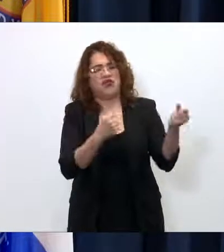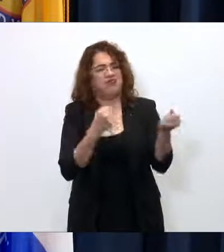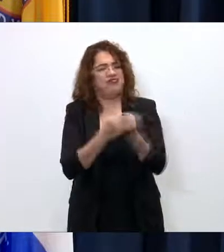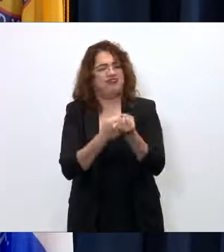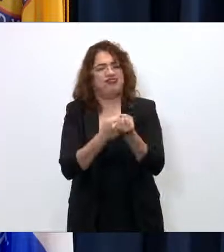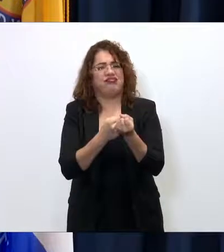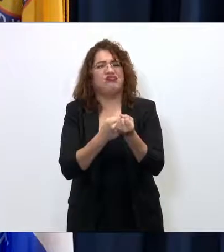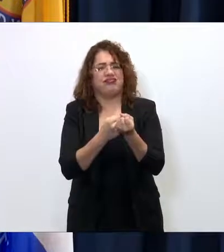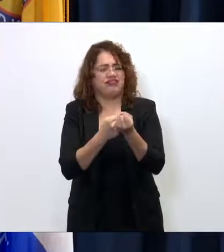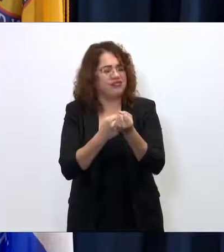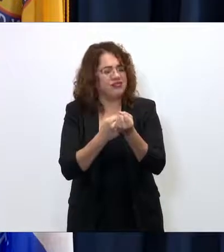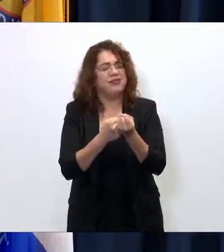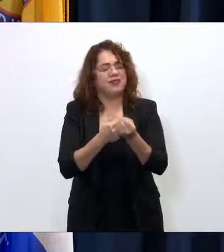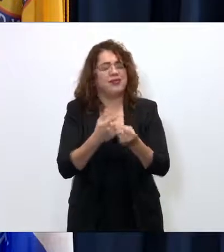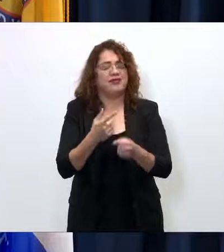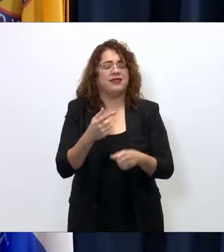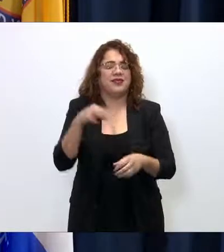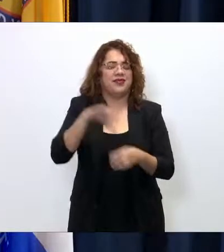reminder, this new